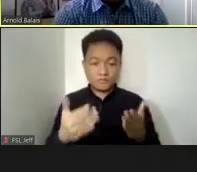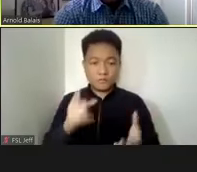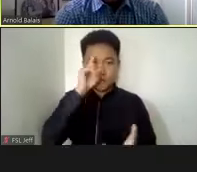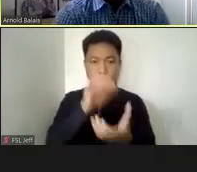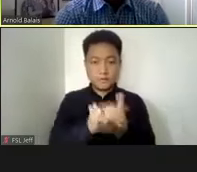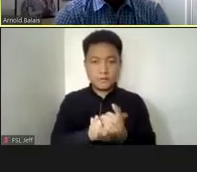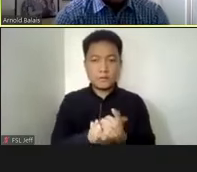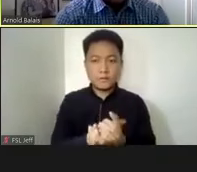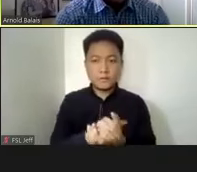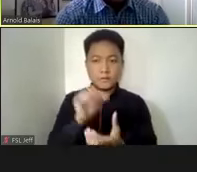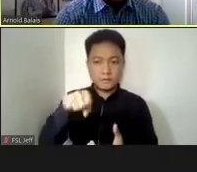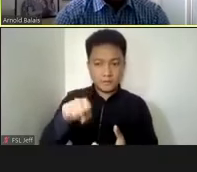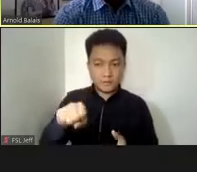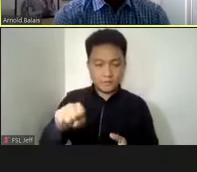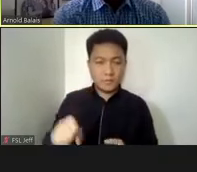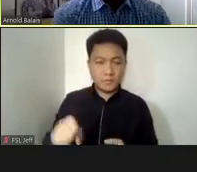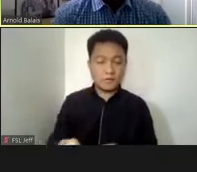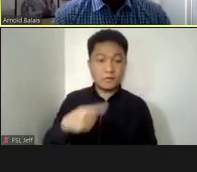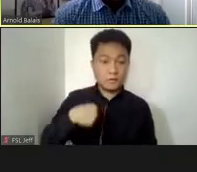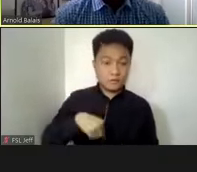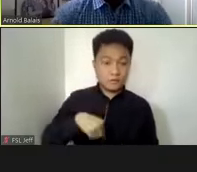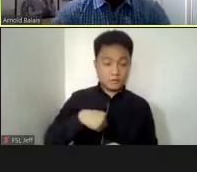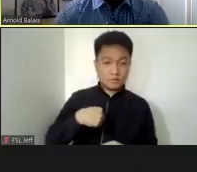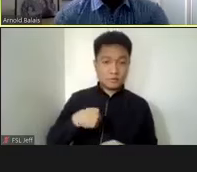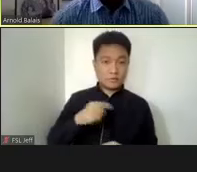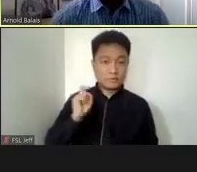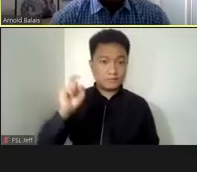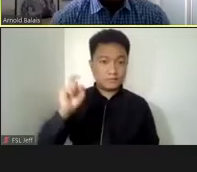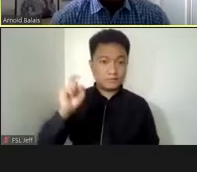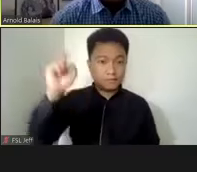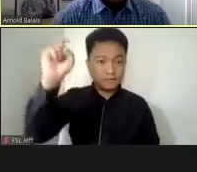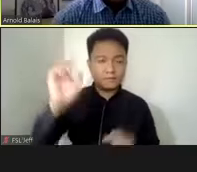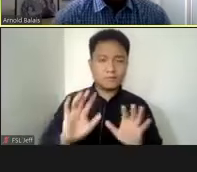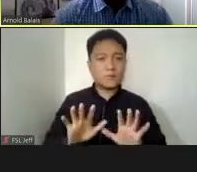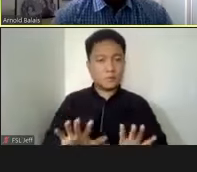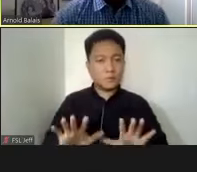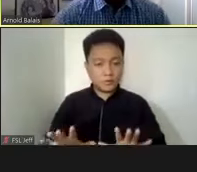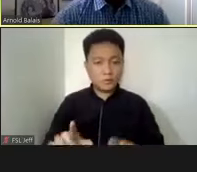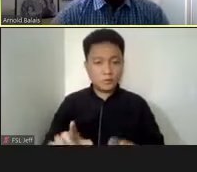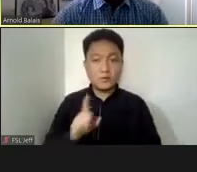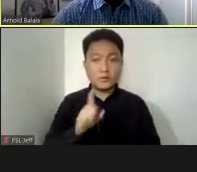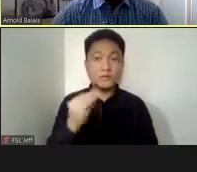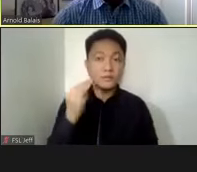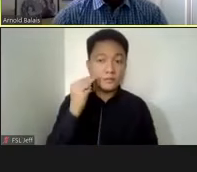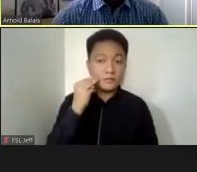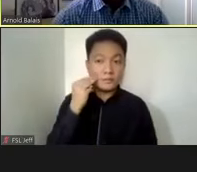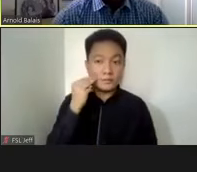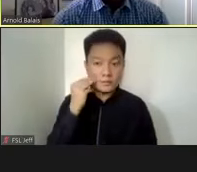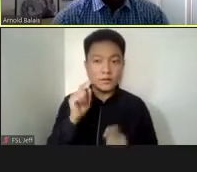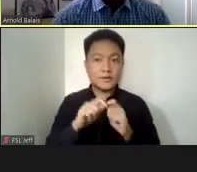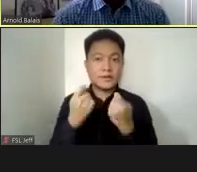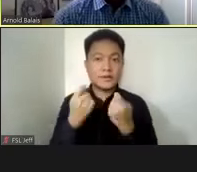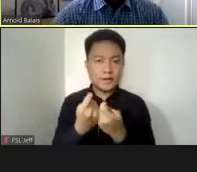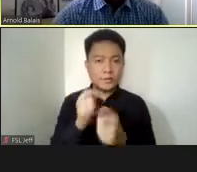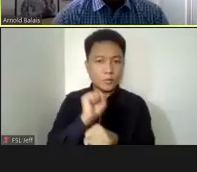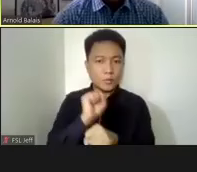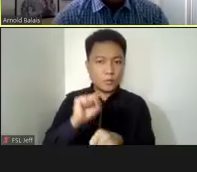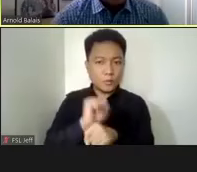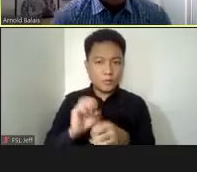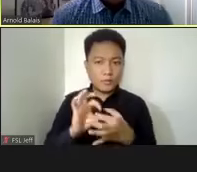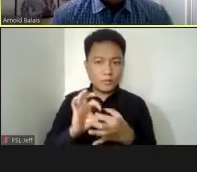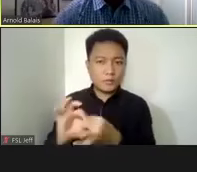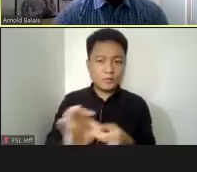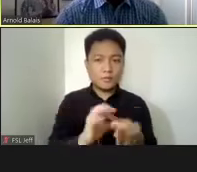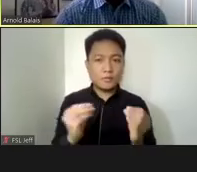teamwork talaga ang kailangan para ma-inspire natin yung buong bansa at malagpasan natin, no, ano man itong pinagdadaan natin